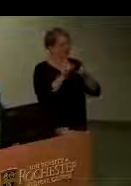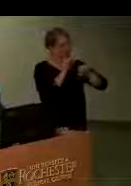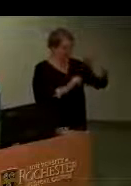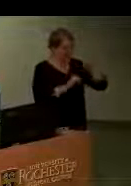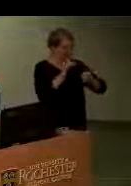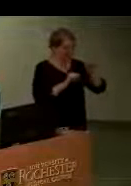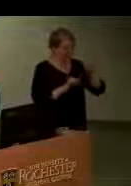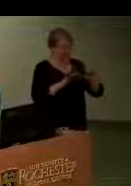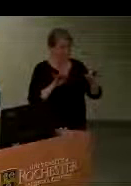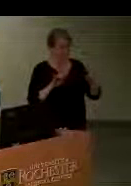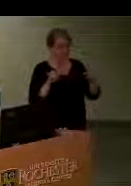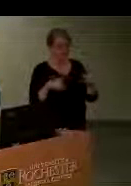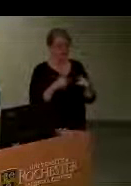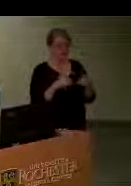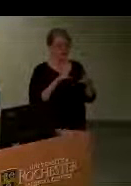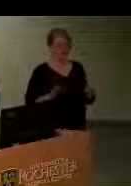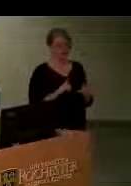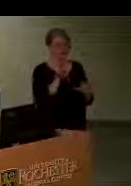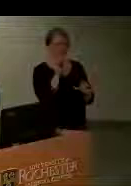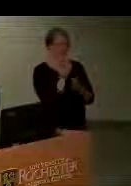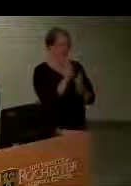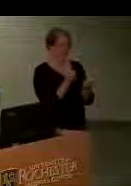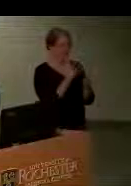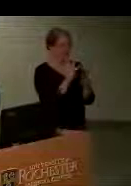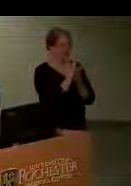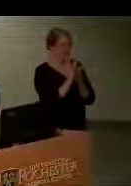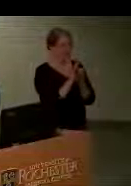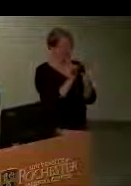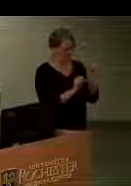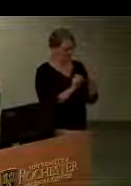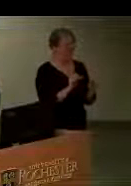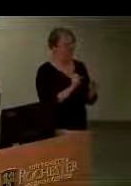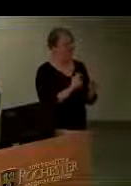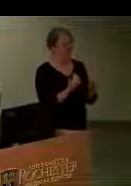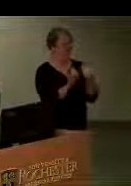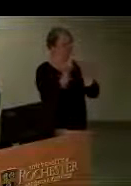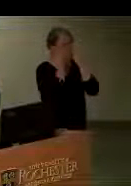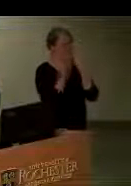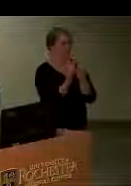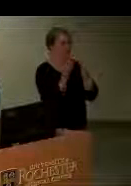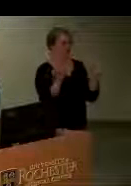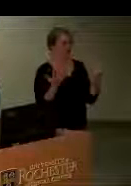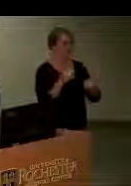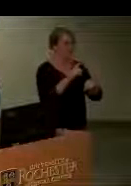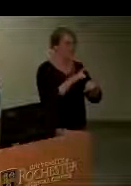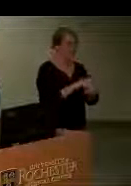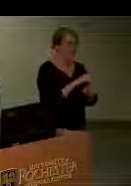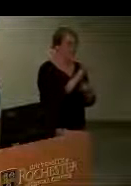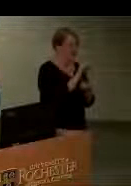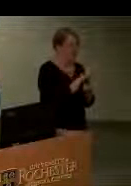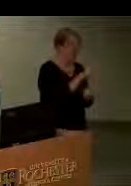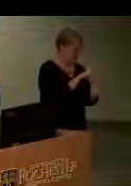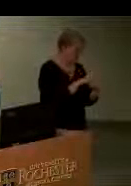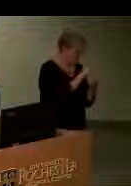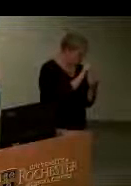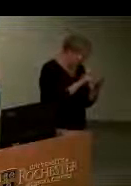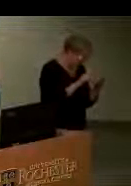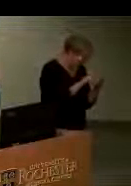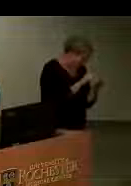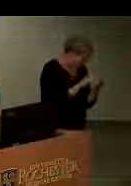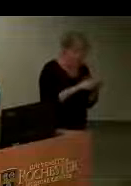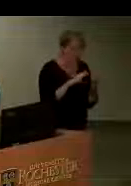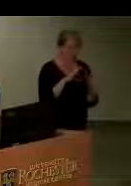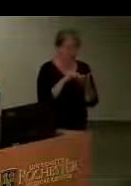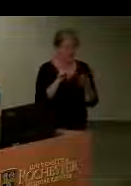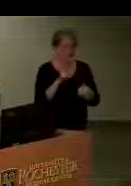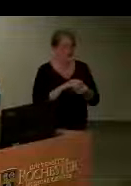when you're doing non-multiple choice assessment takes a lot of time. It takes a lot of faculty time. It takes a lot of student time.